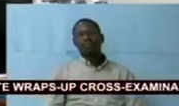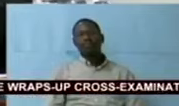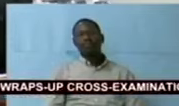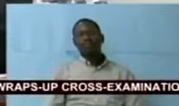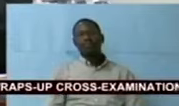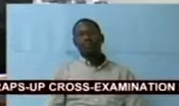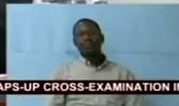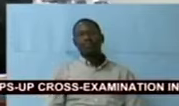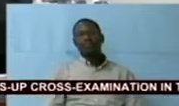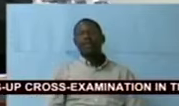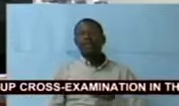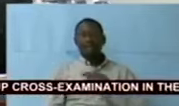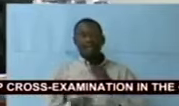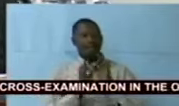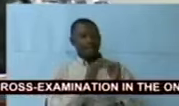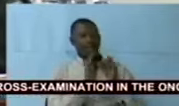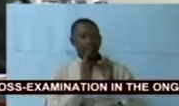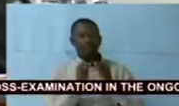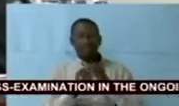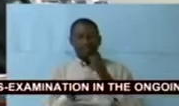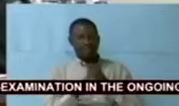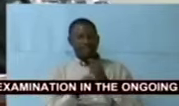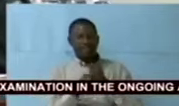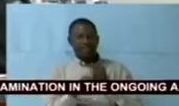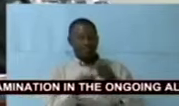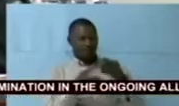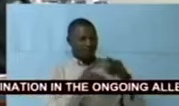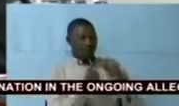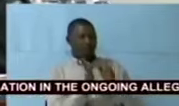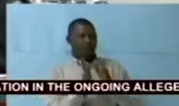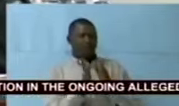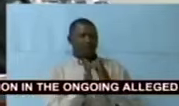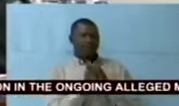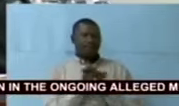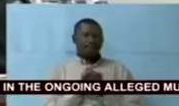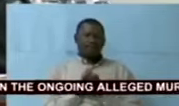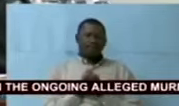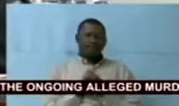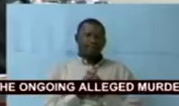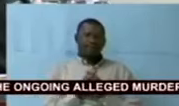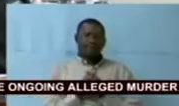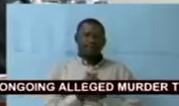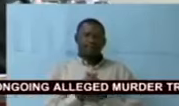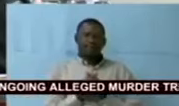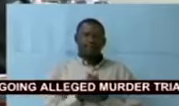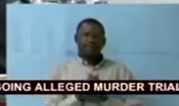The narration is creating a scene that